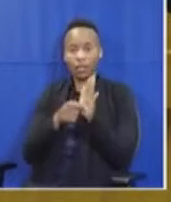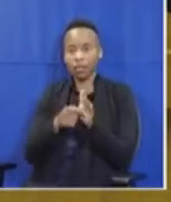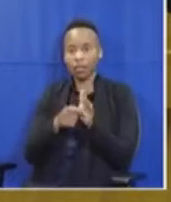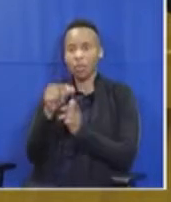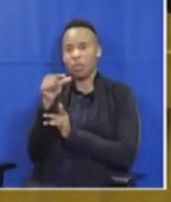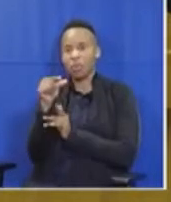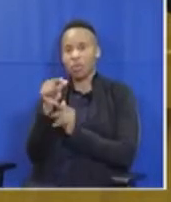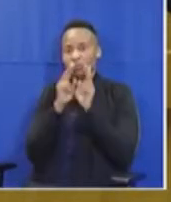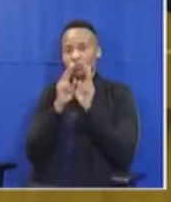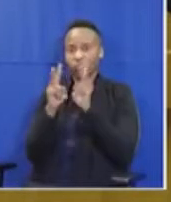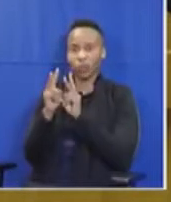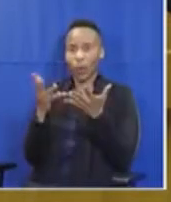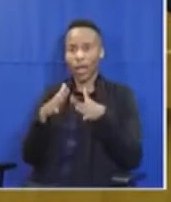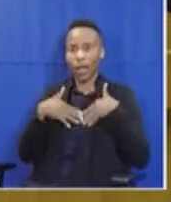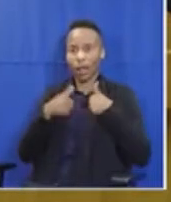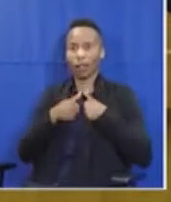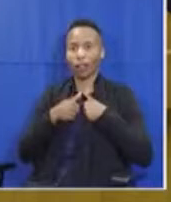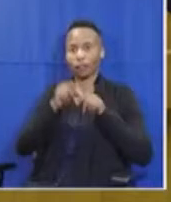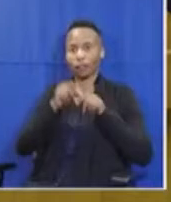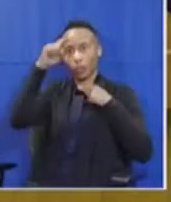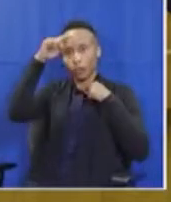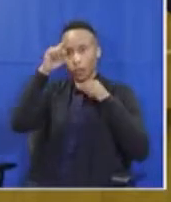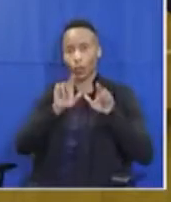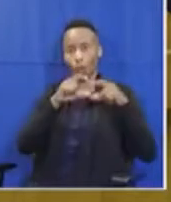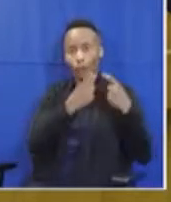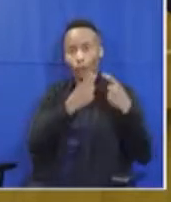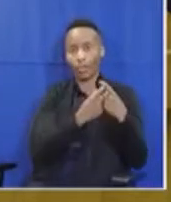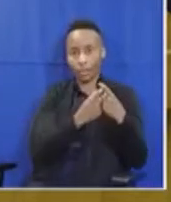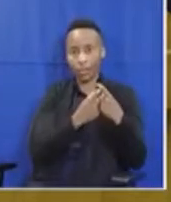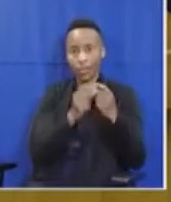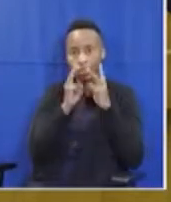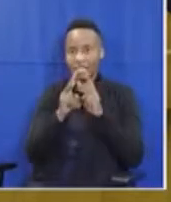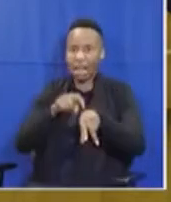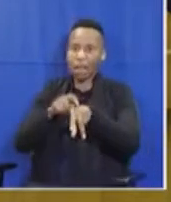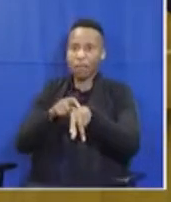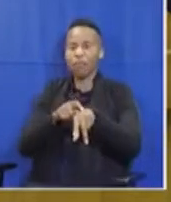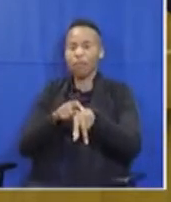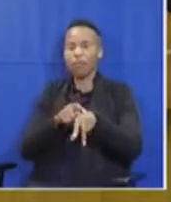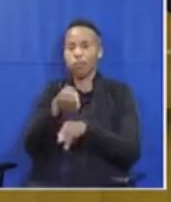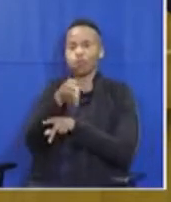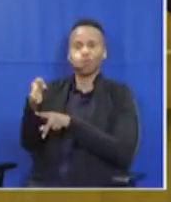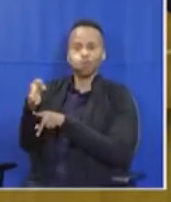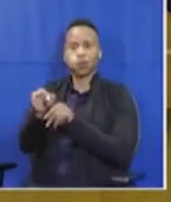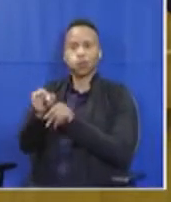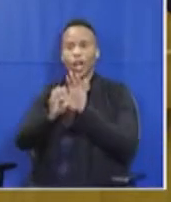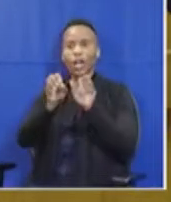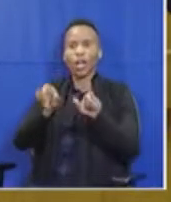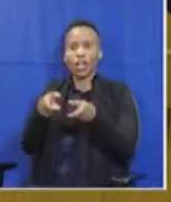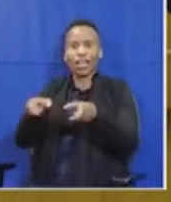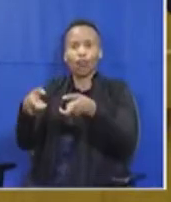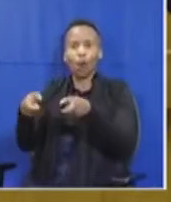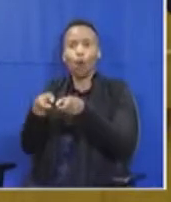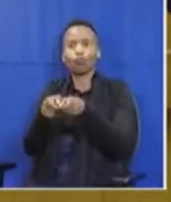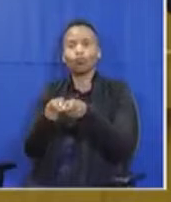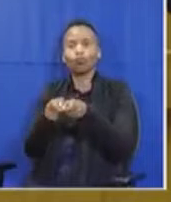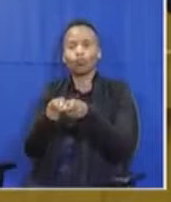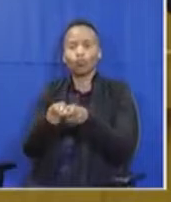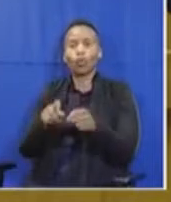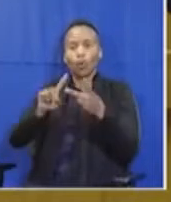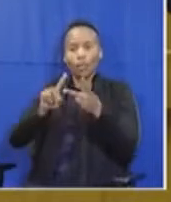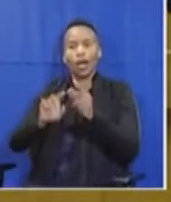considered in the Health Portfolio Committee, but given significant airtime by radio stations who facilitated discussion and allowed the